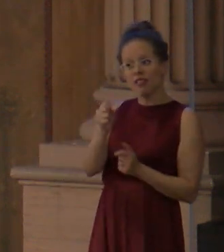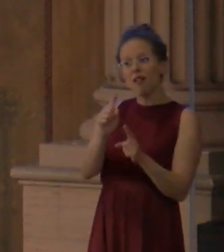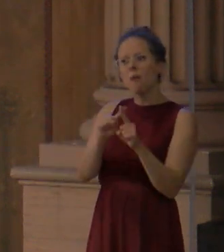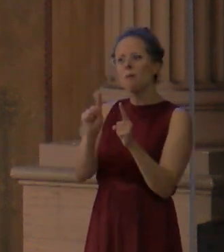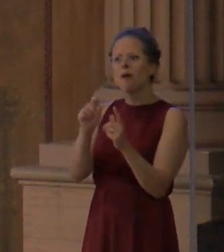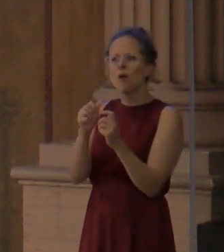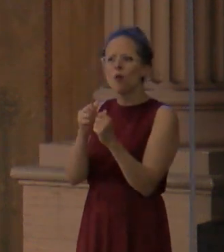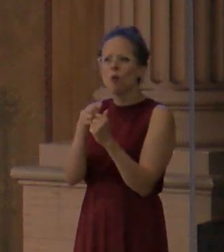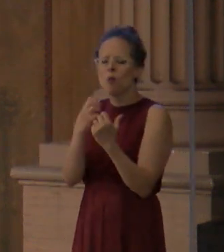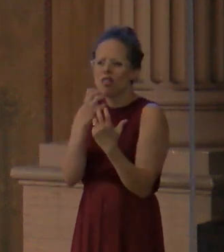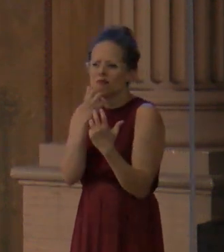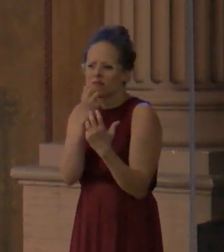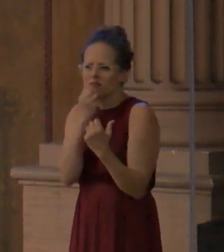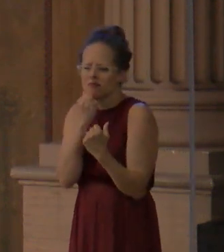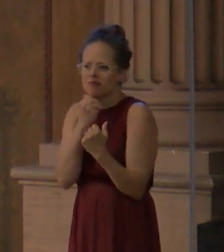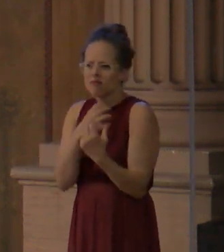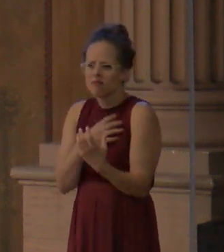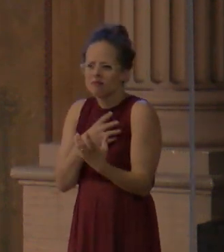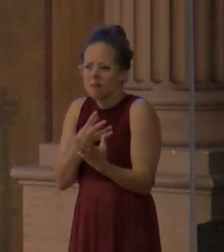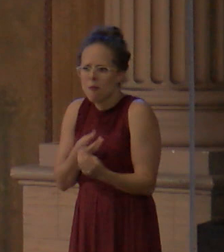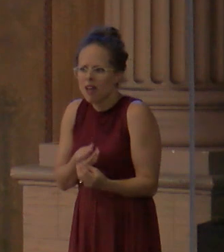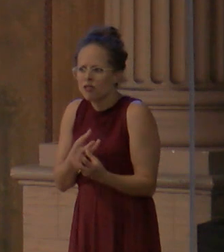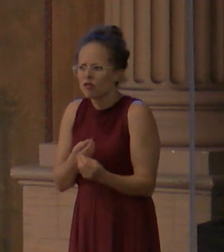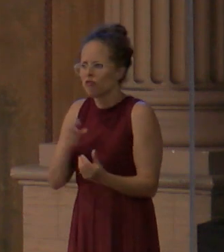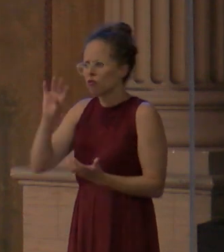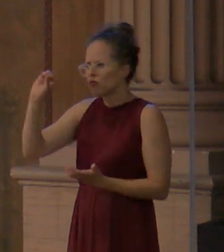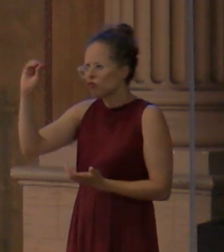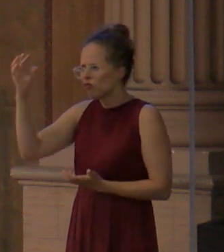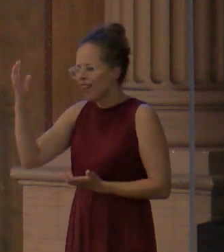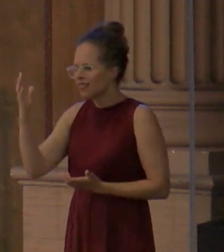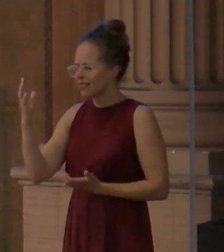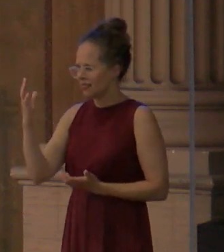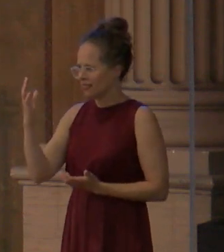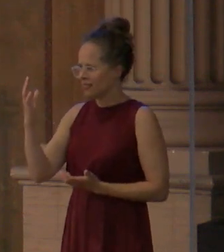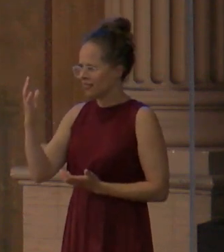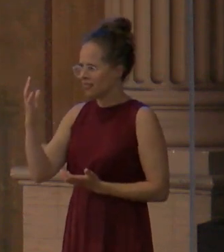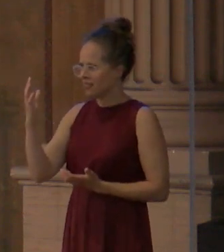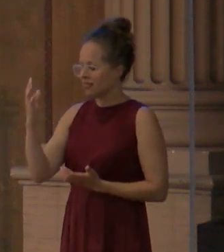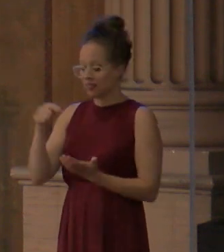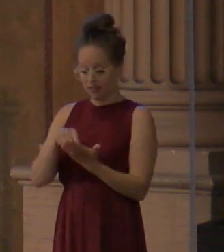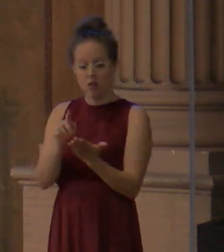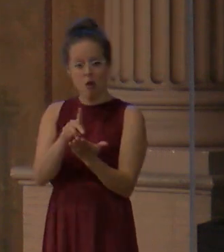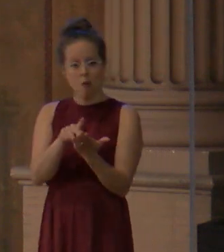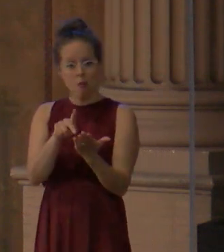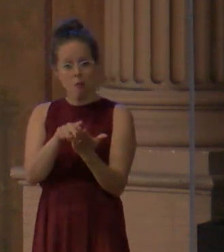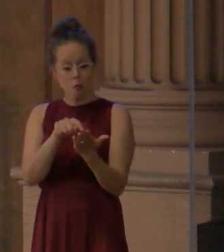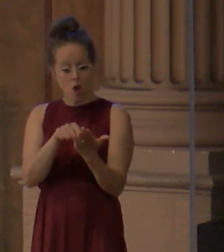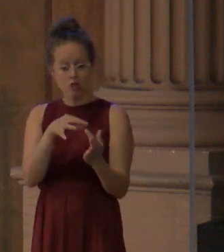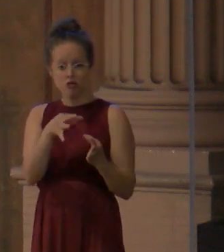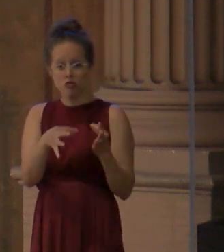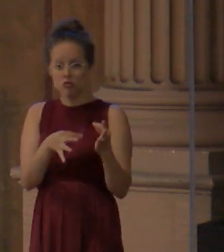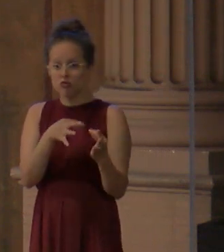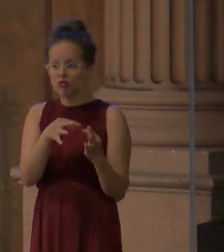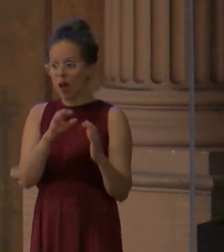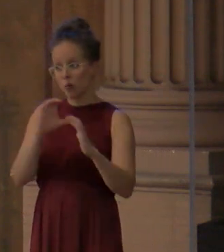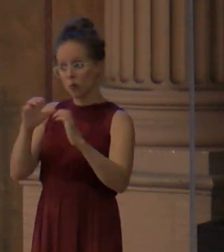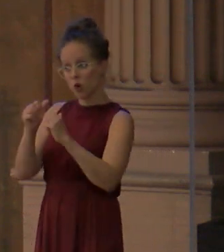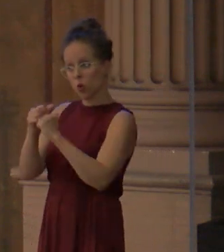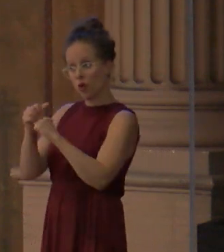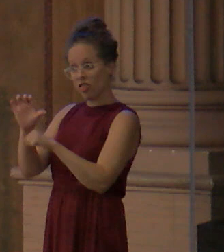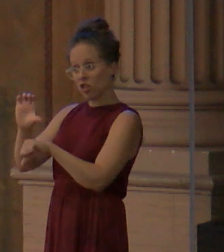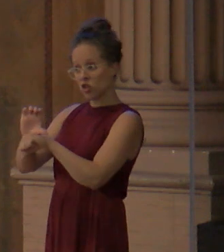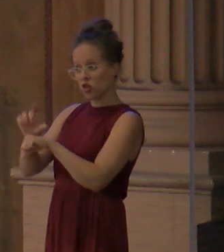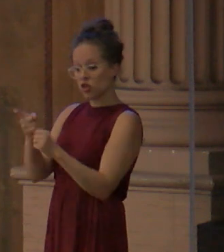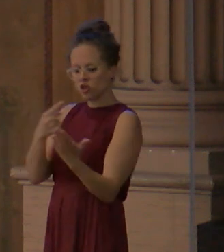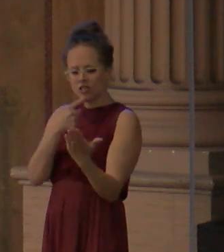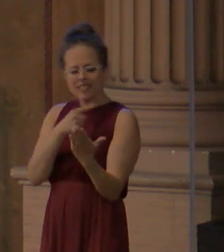gracious, and he's gentle with us. We follow him. In fact, Paul describes his communication with the Corinthian church as being done by